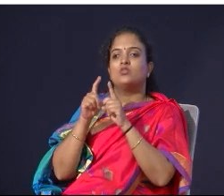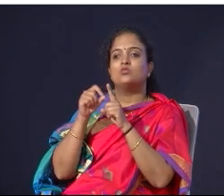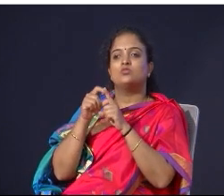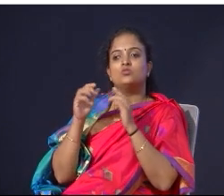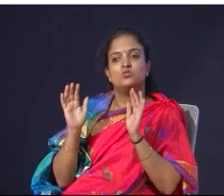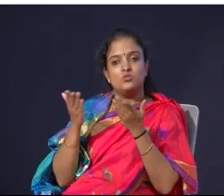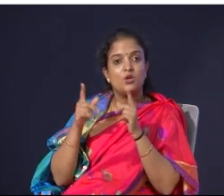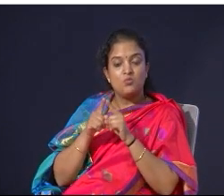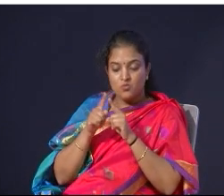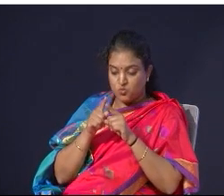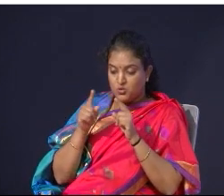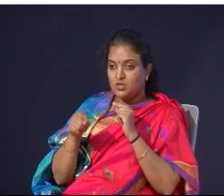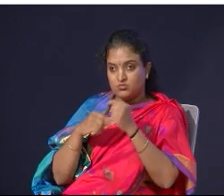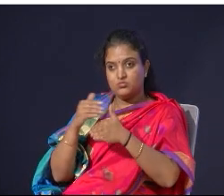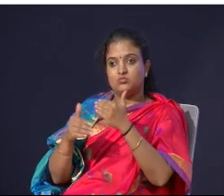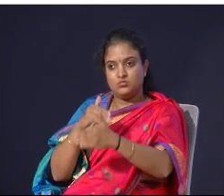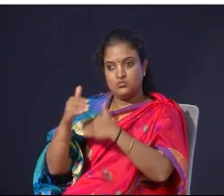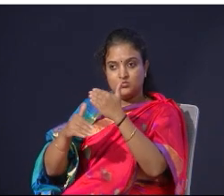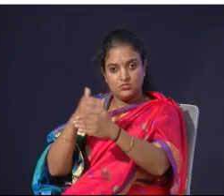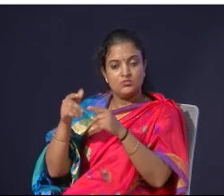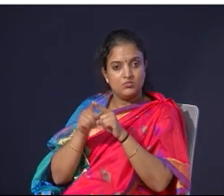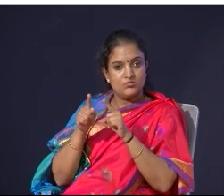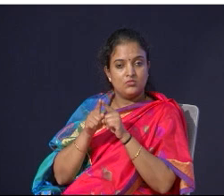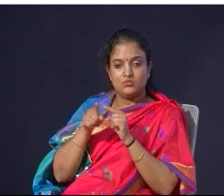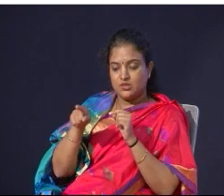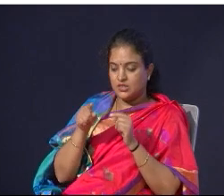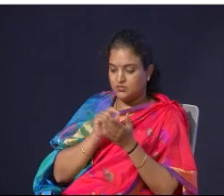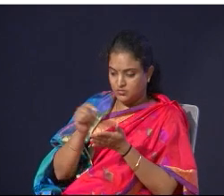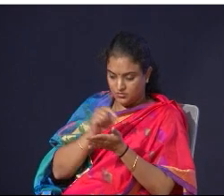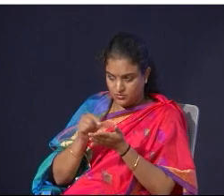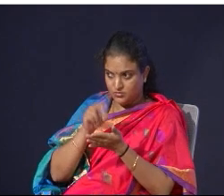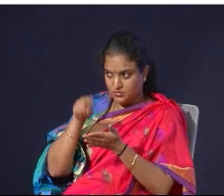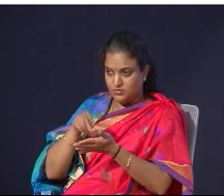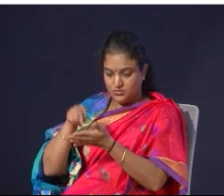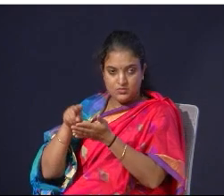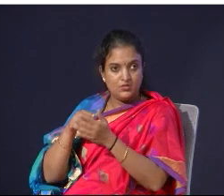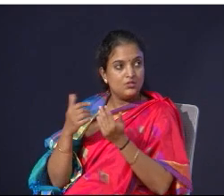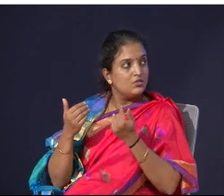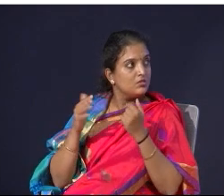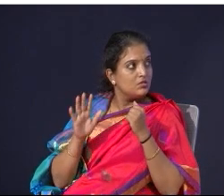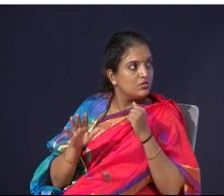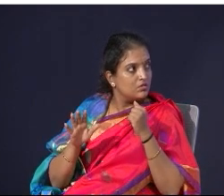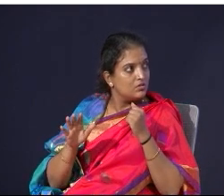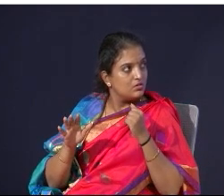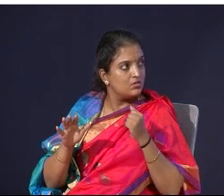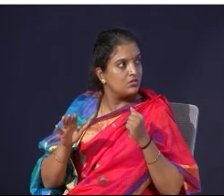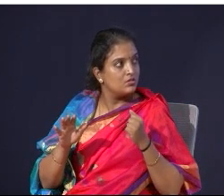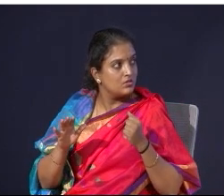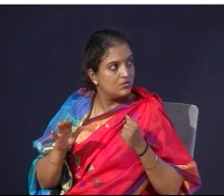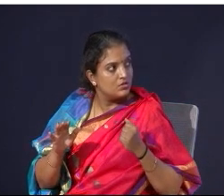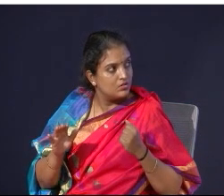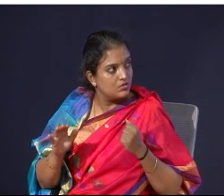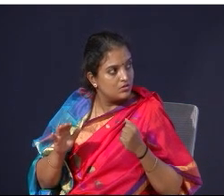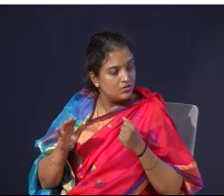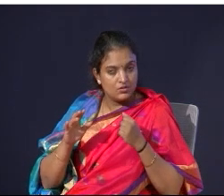him. So we started working with him. We worked on his reading, writing. He had certain characteristics of cortical